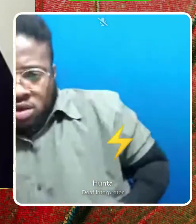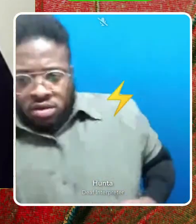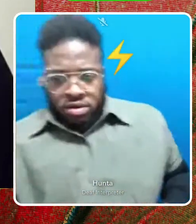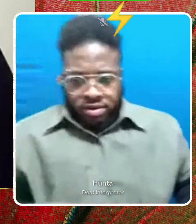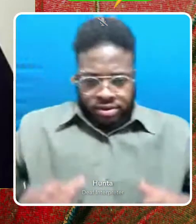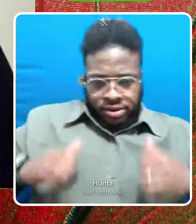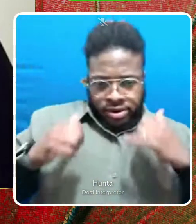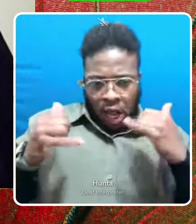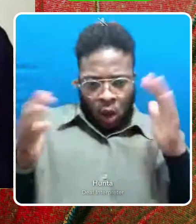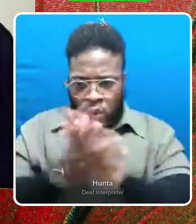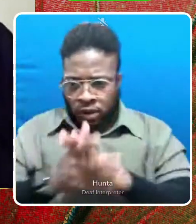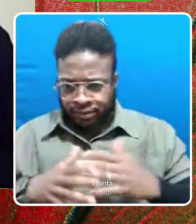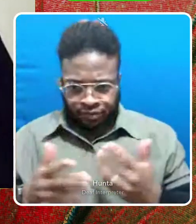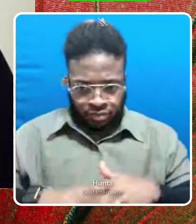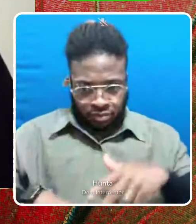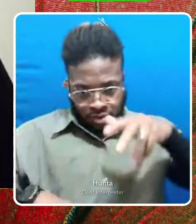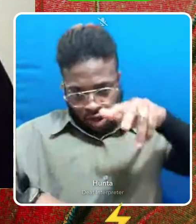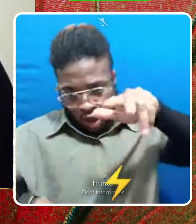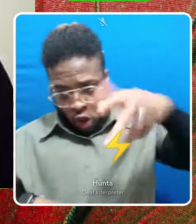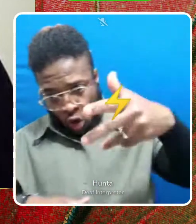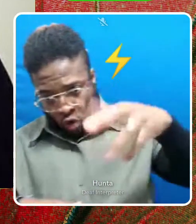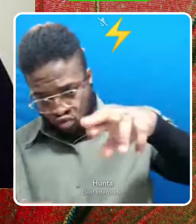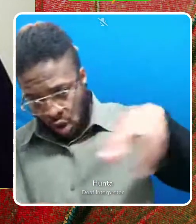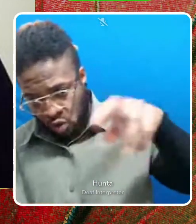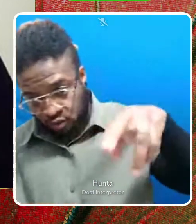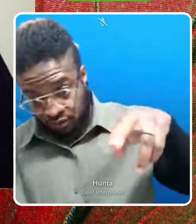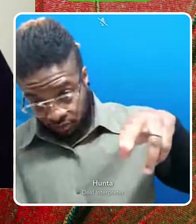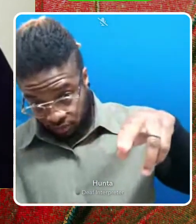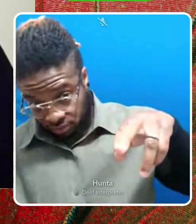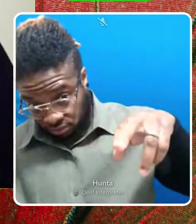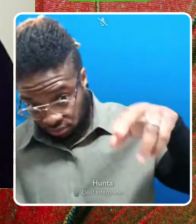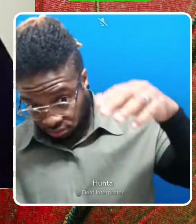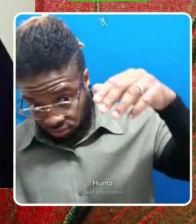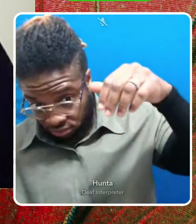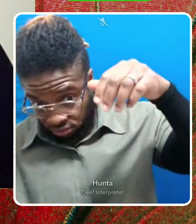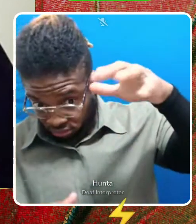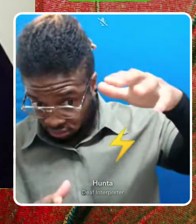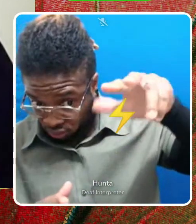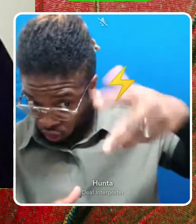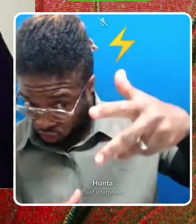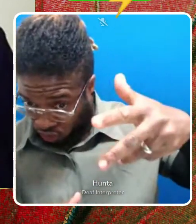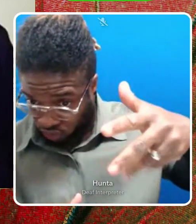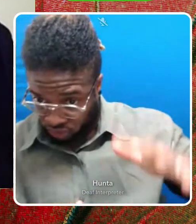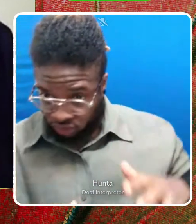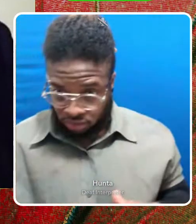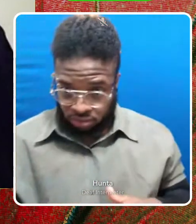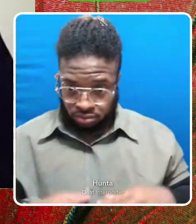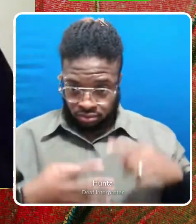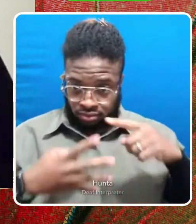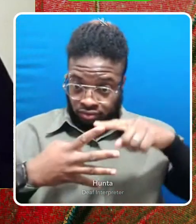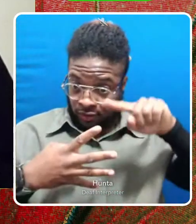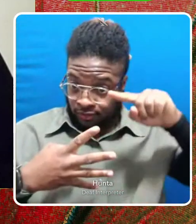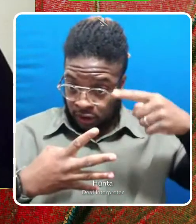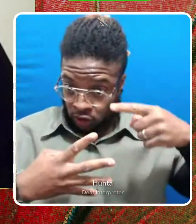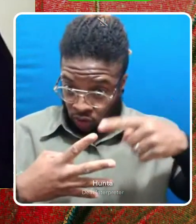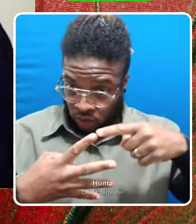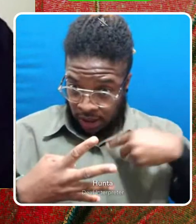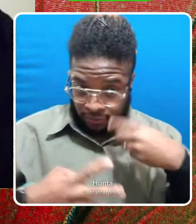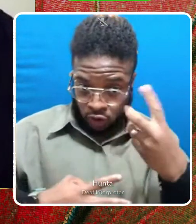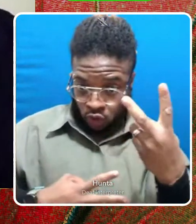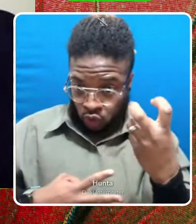round 3 would run, right? So coming up first, we have Dumore. Third, we have St.